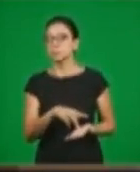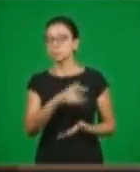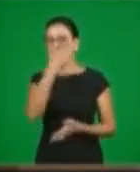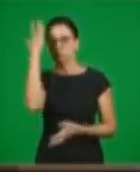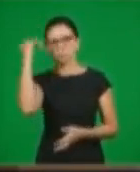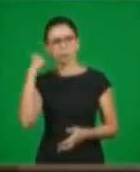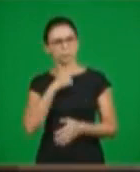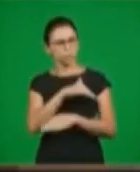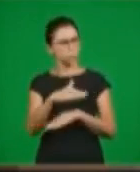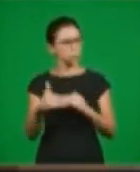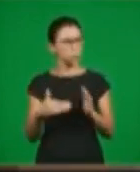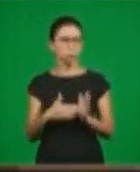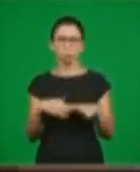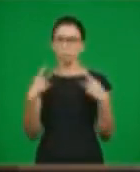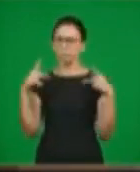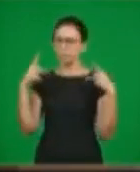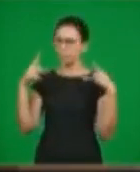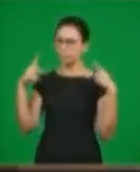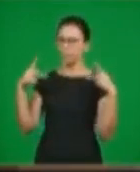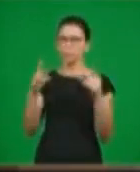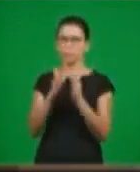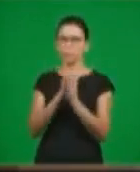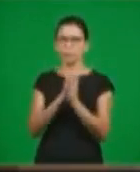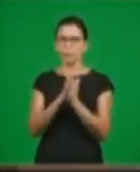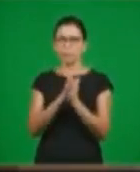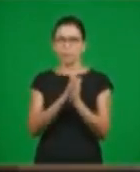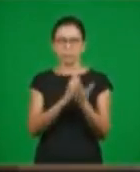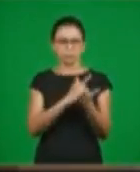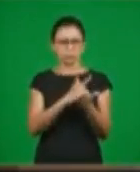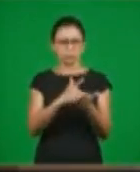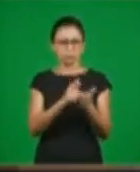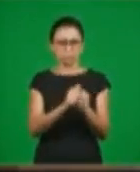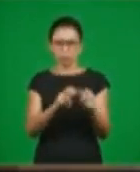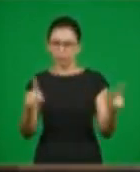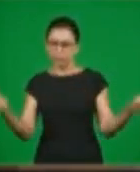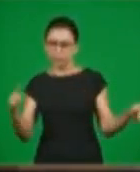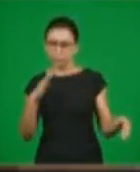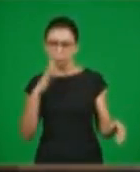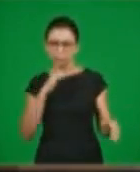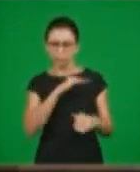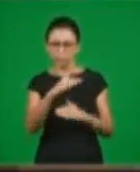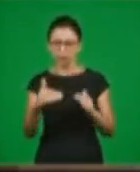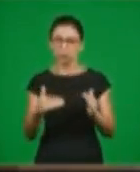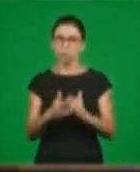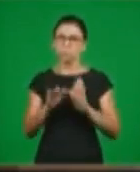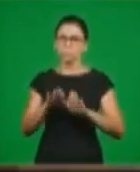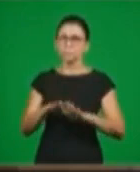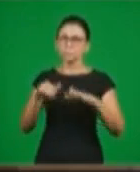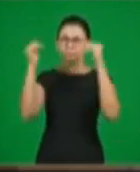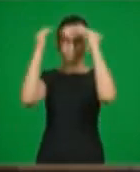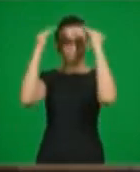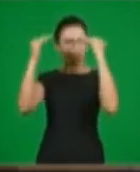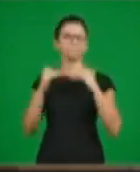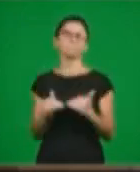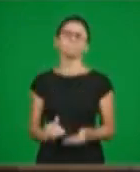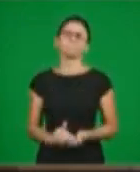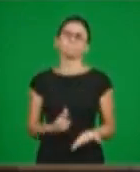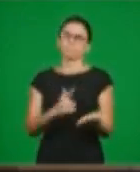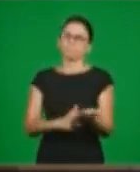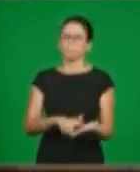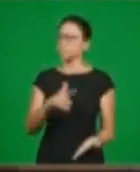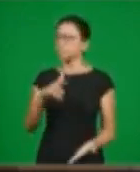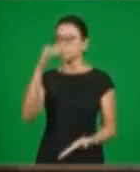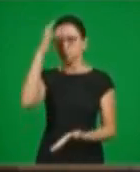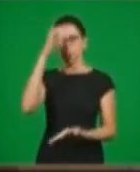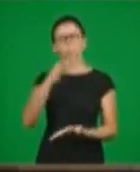So, when they're talking, people, when they talk about Bible, they know that they know everything. They know about